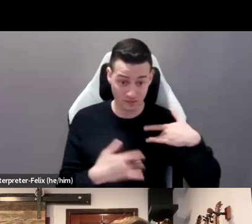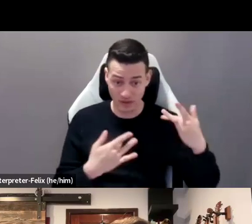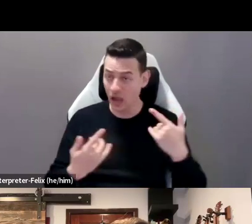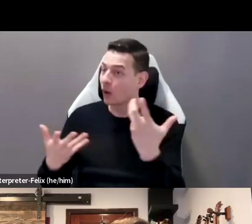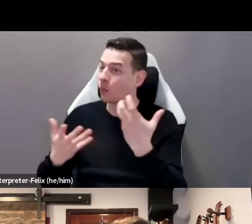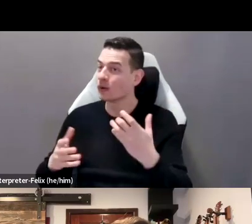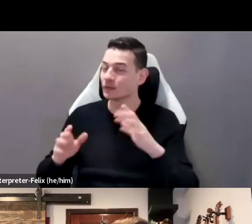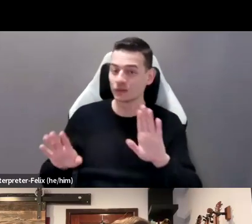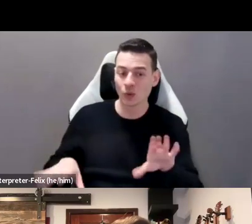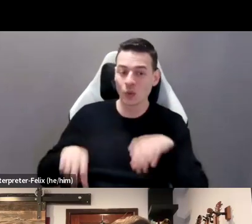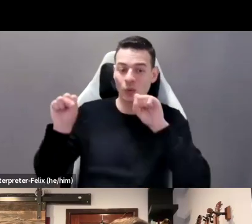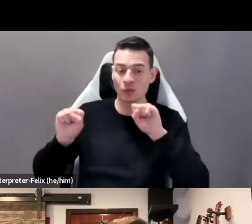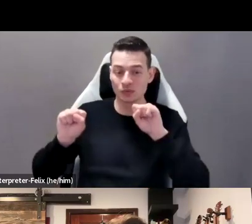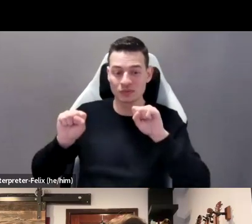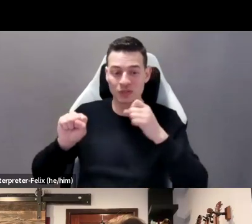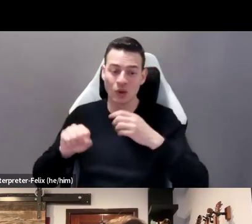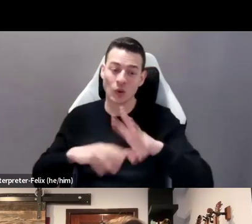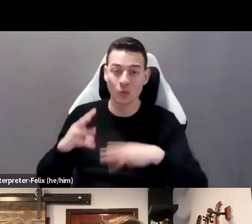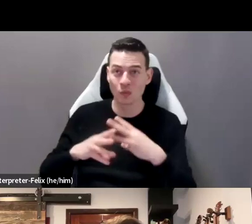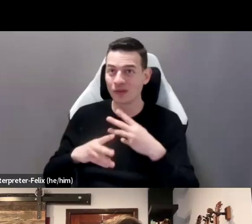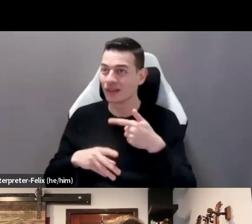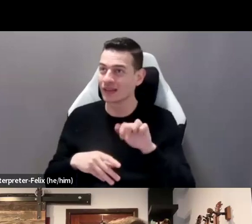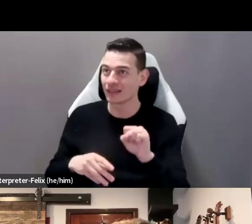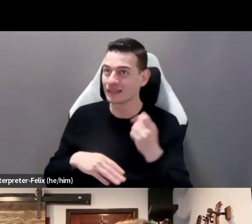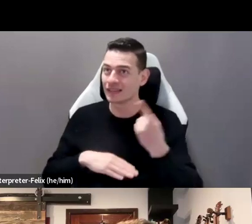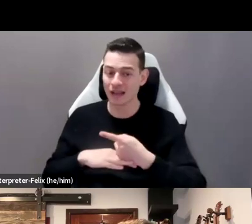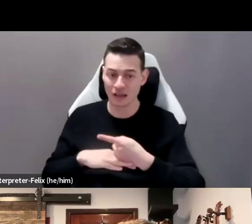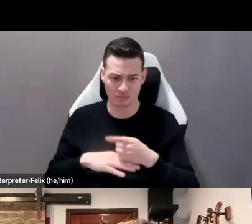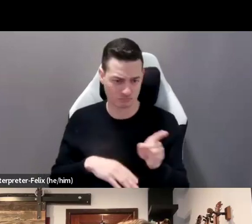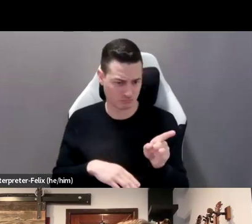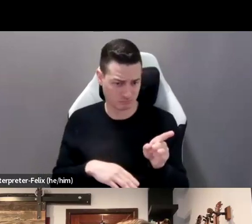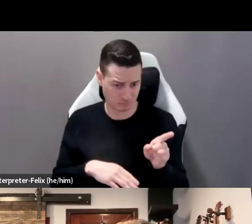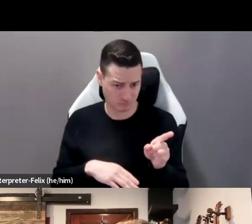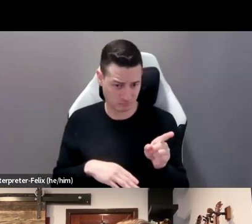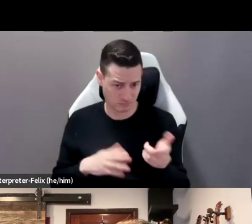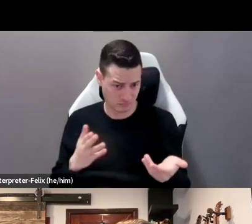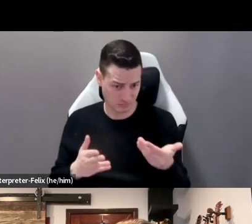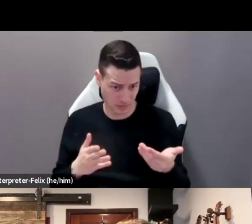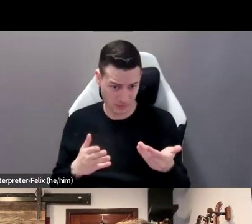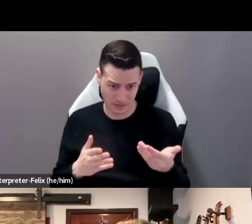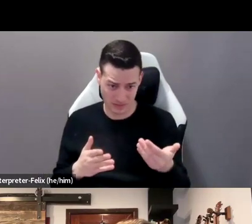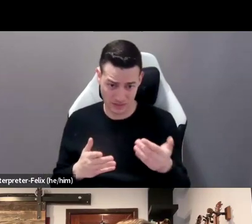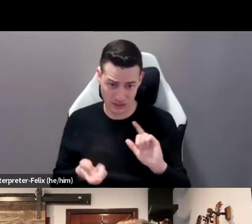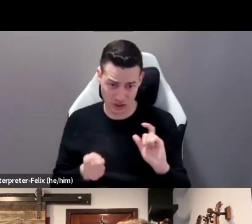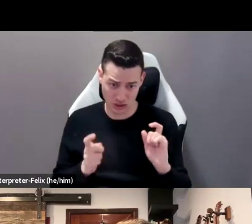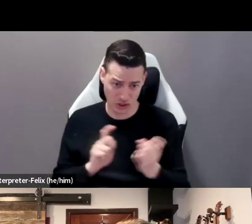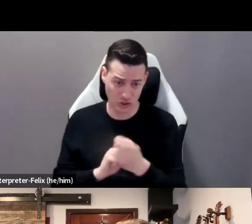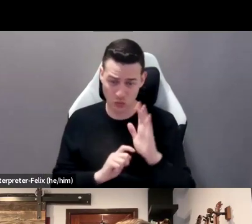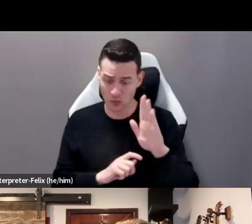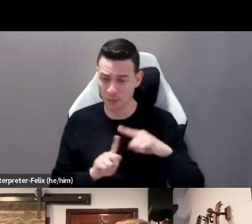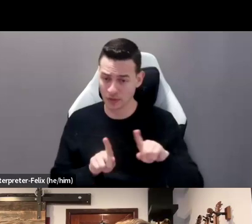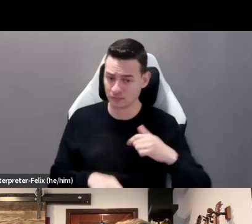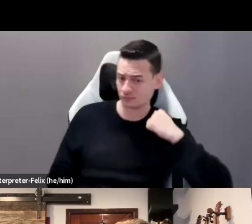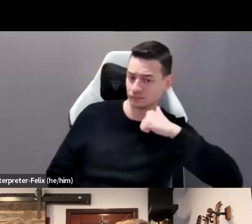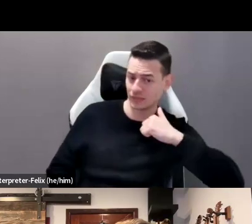it co-sponsored? And a couple times, and maybe that would have changed if I worked with them longer, but the pushback I kept getting was, well, that's